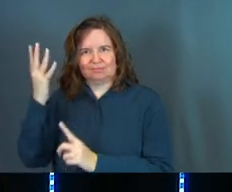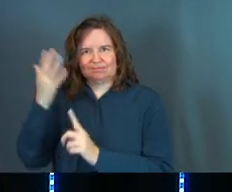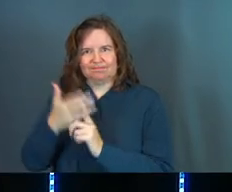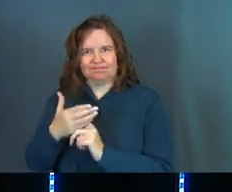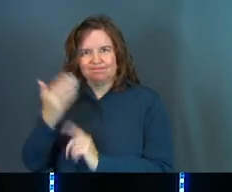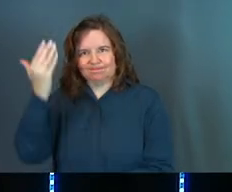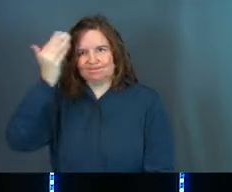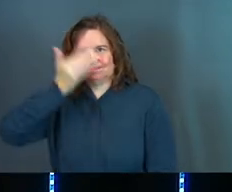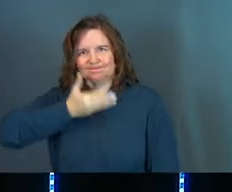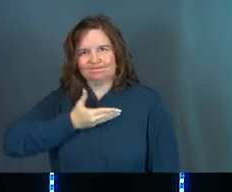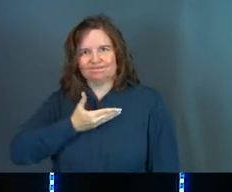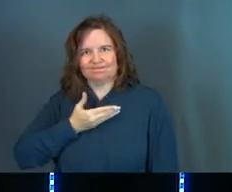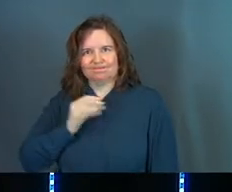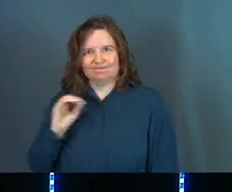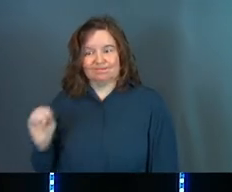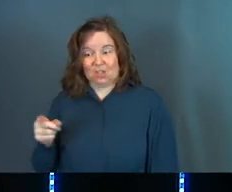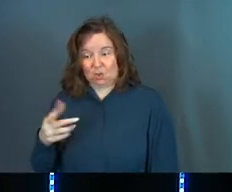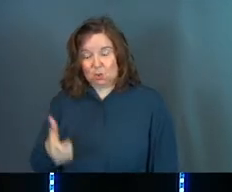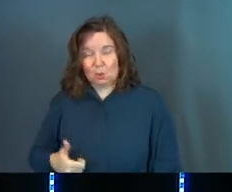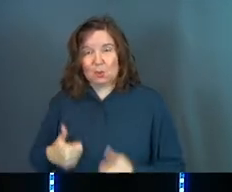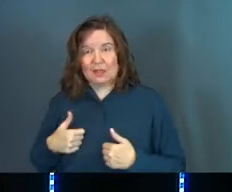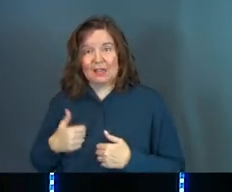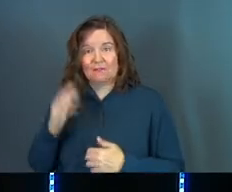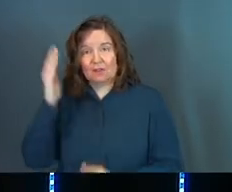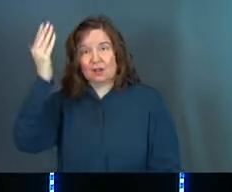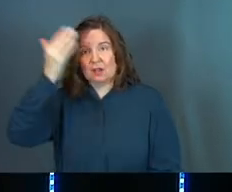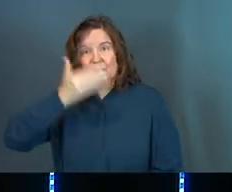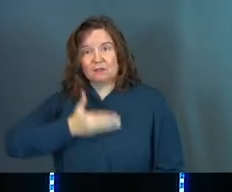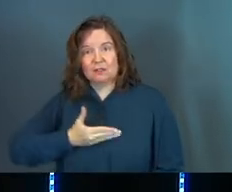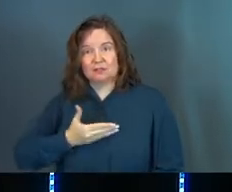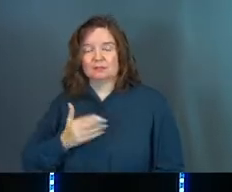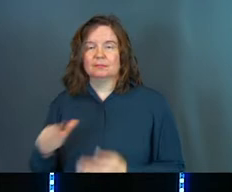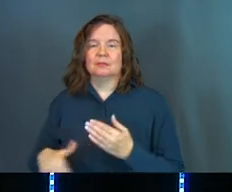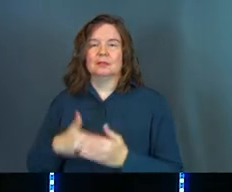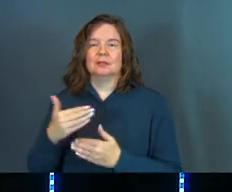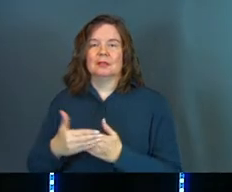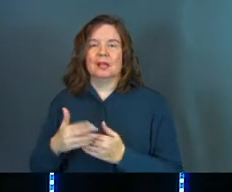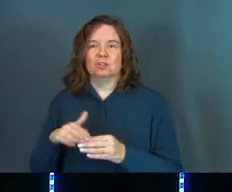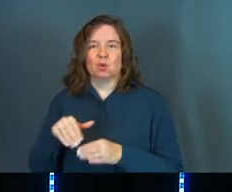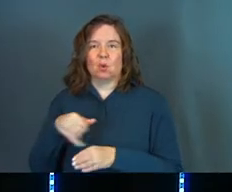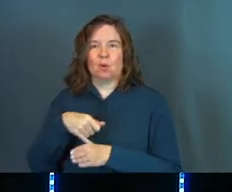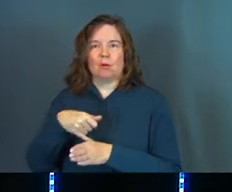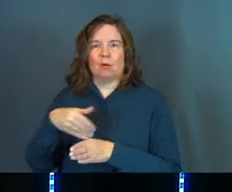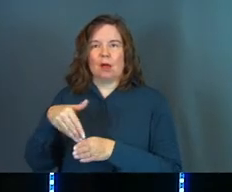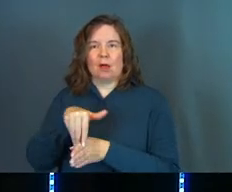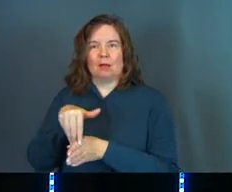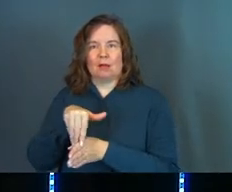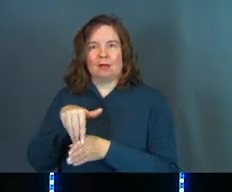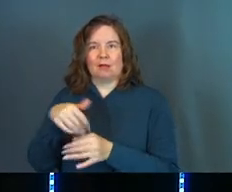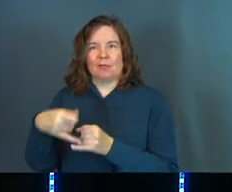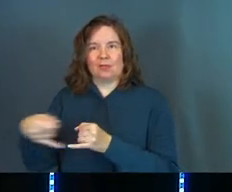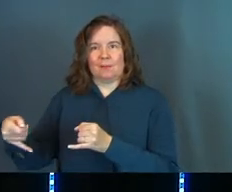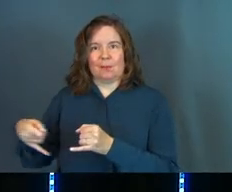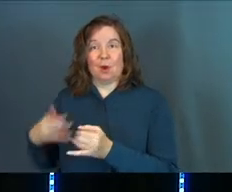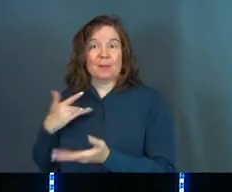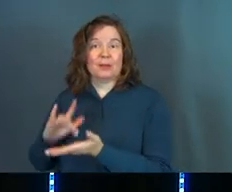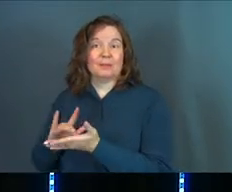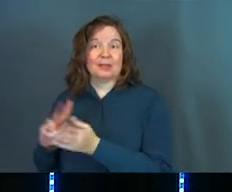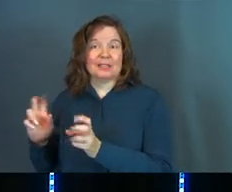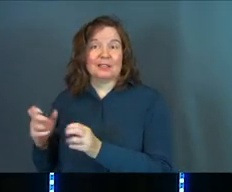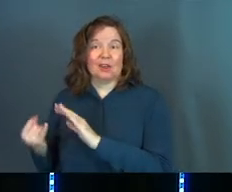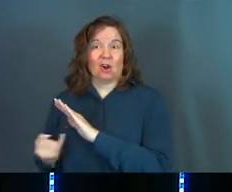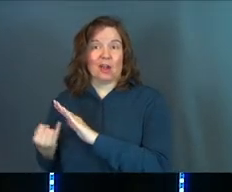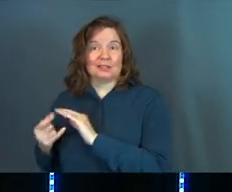down with you. And again, you live an invisible life. Next one is you're on the margins. Maybe you've got medical issues